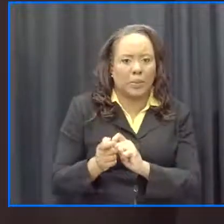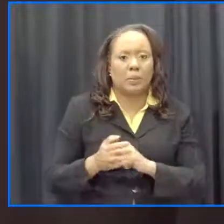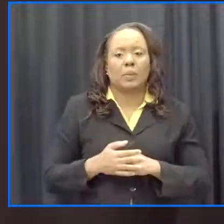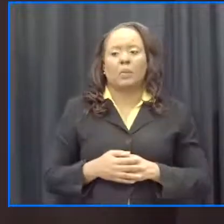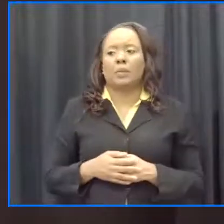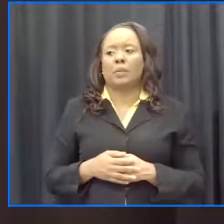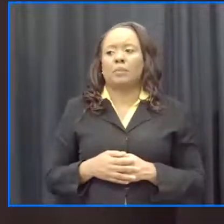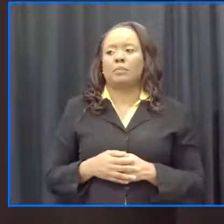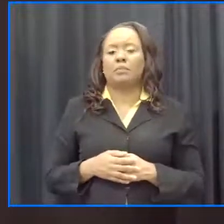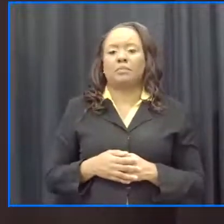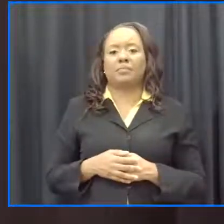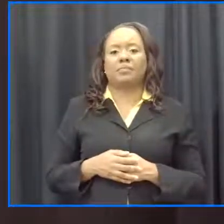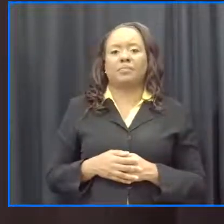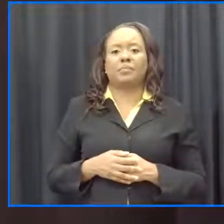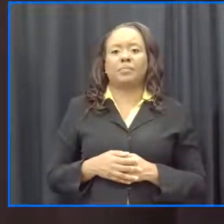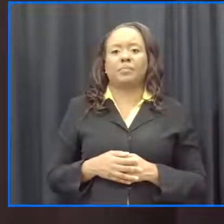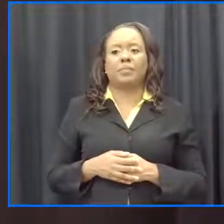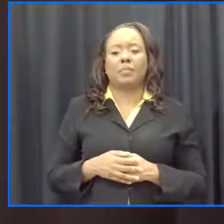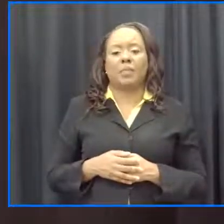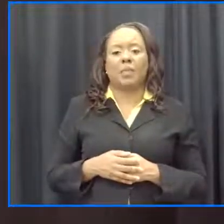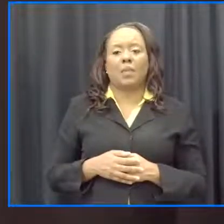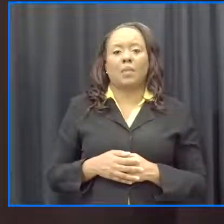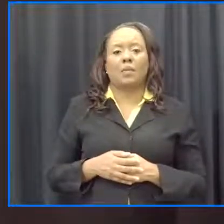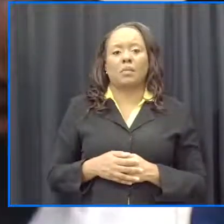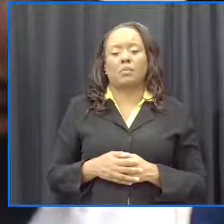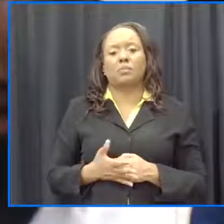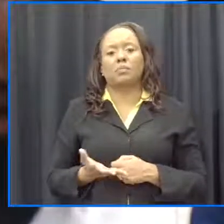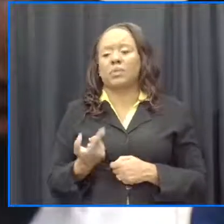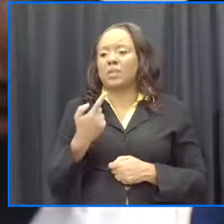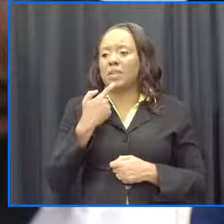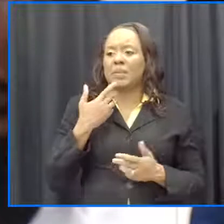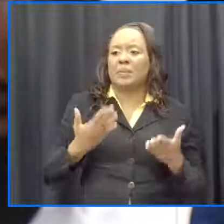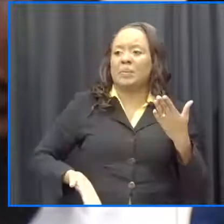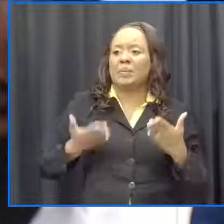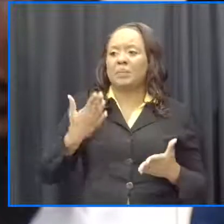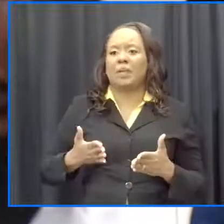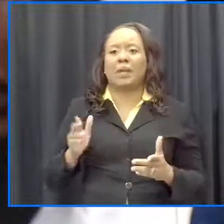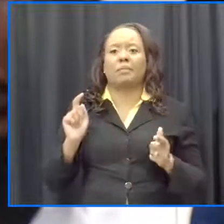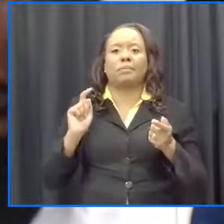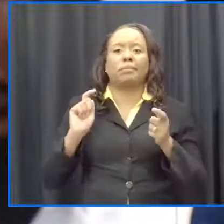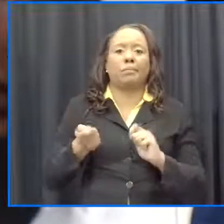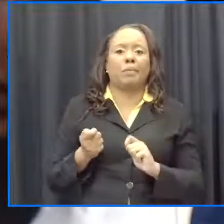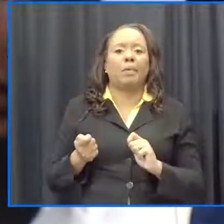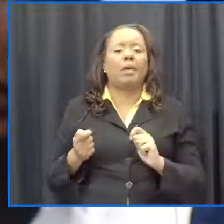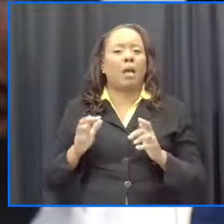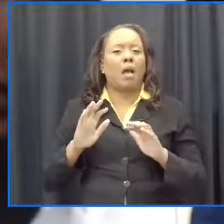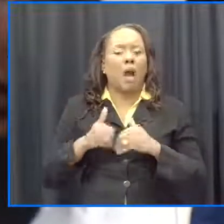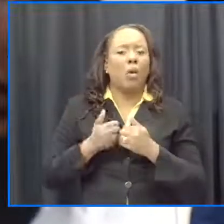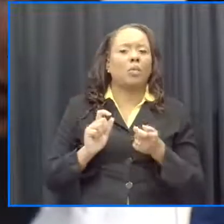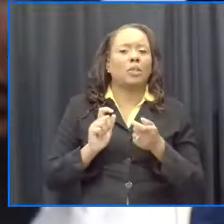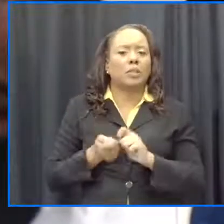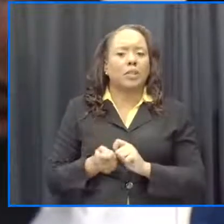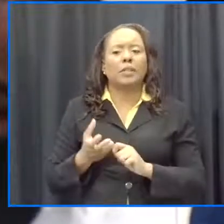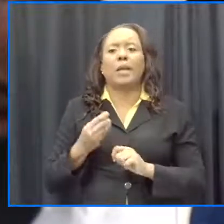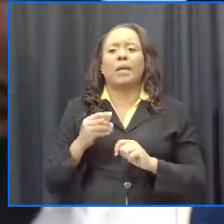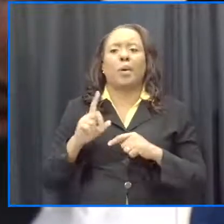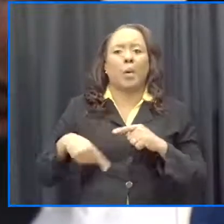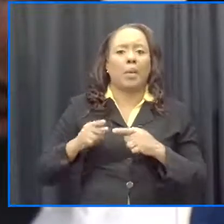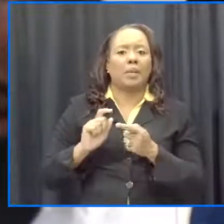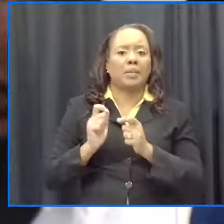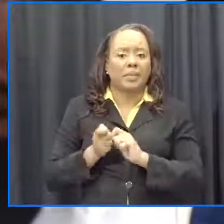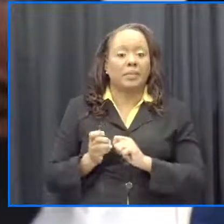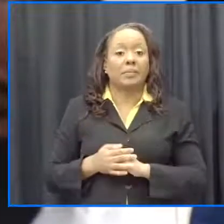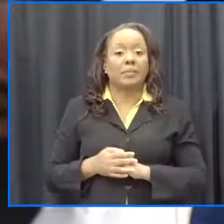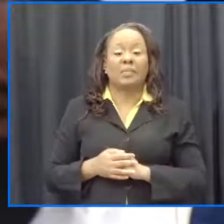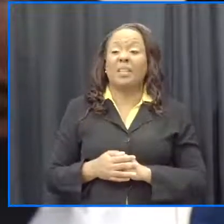lines of consideration of important areas in which the Constitution might be changed by amendment only. That commission made